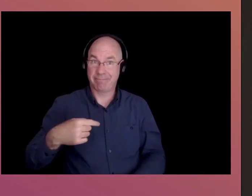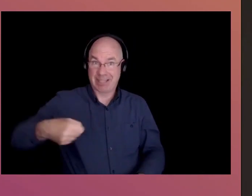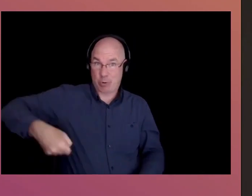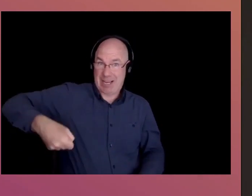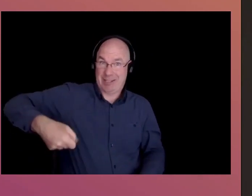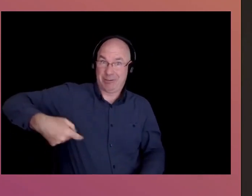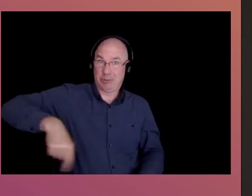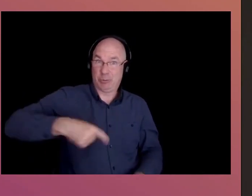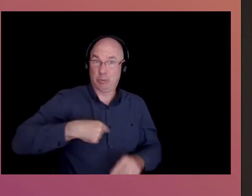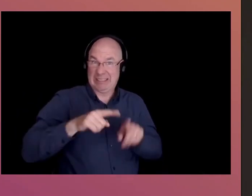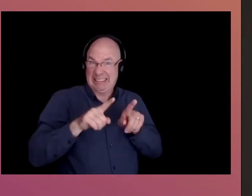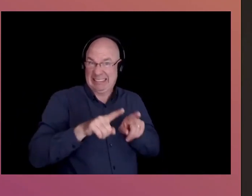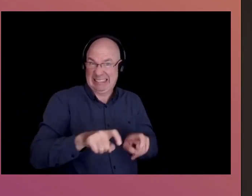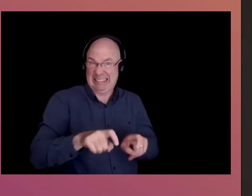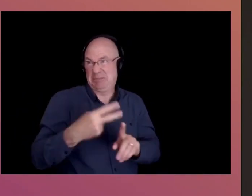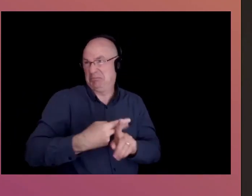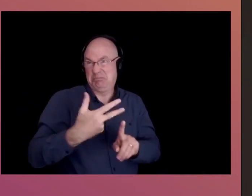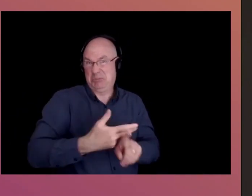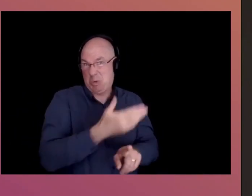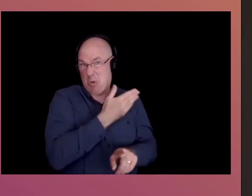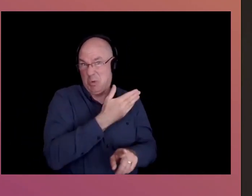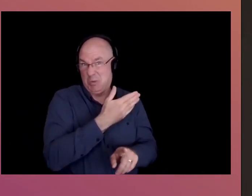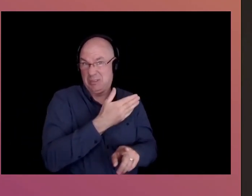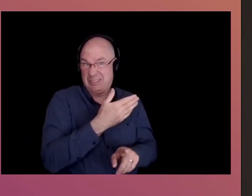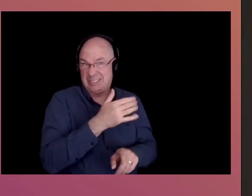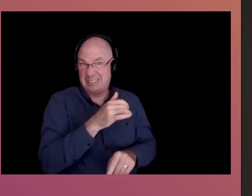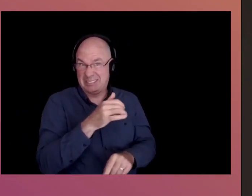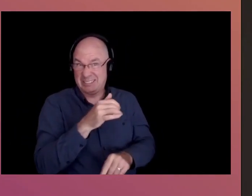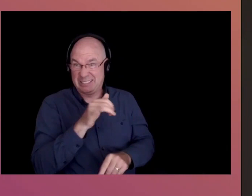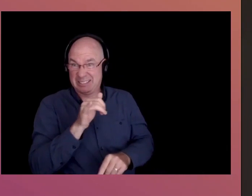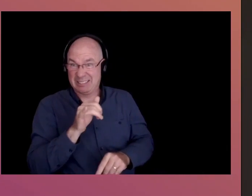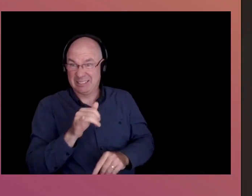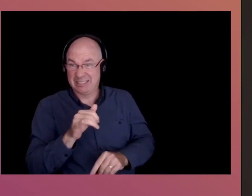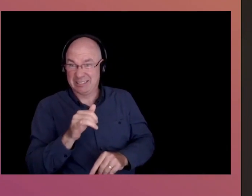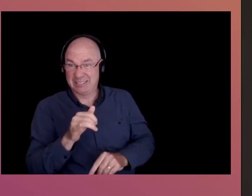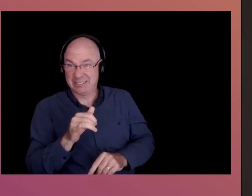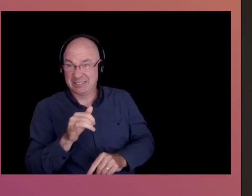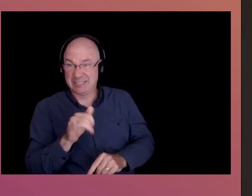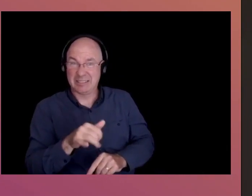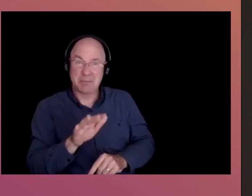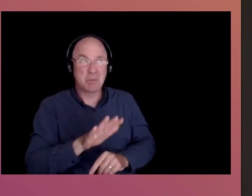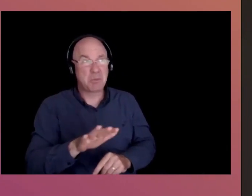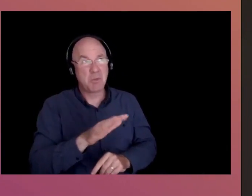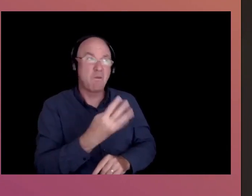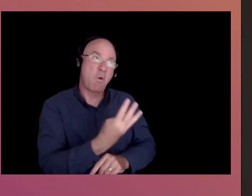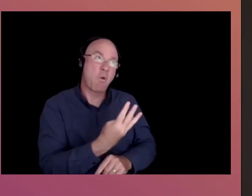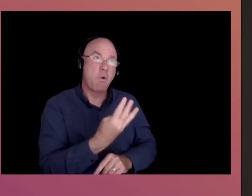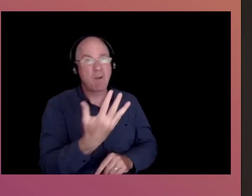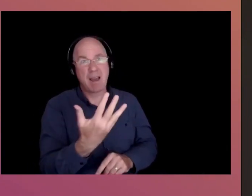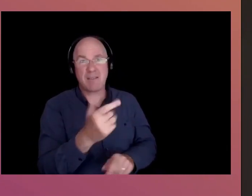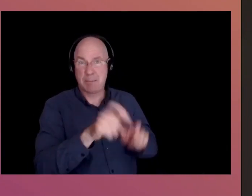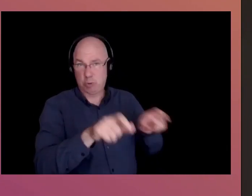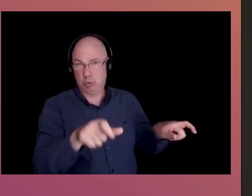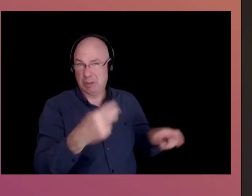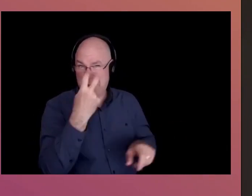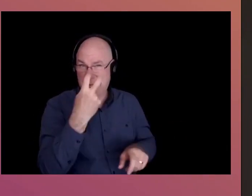couple months ago. At that time, we had, you know, 4 or 5 blind participants there, and we